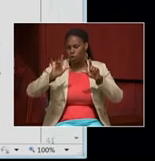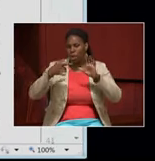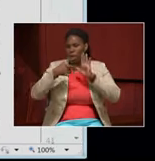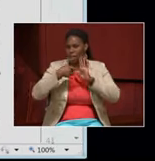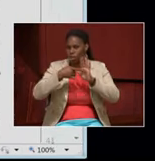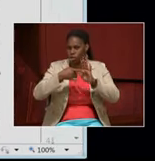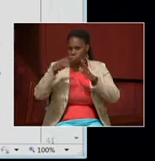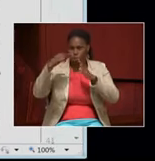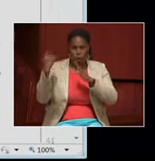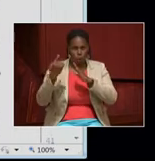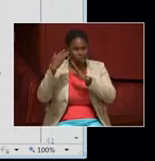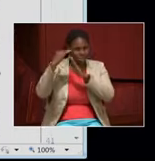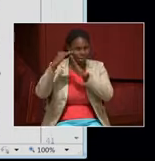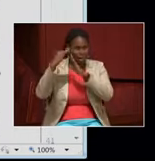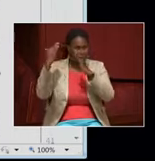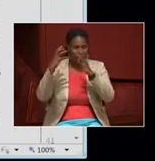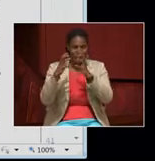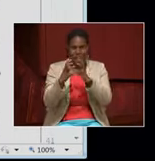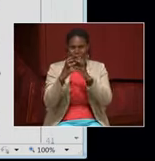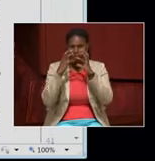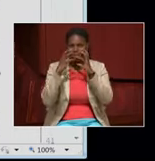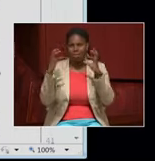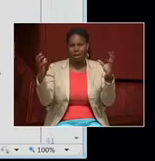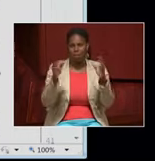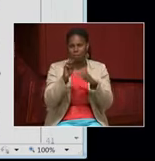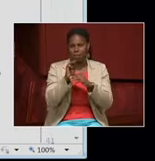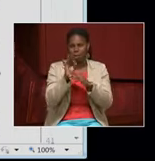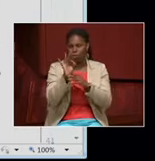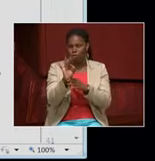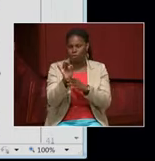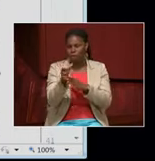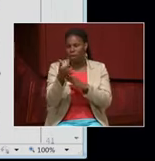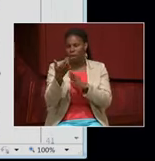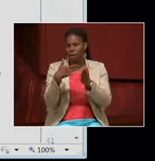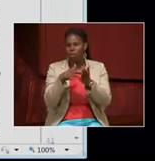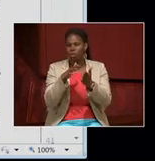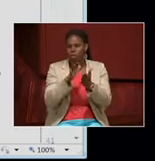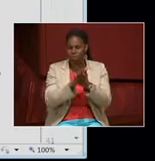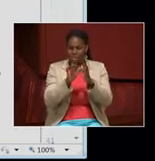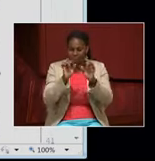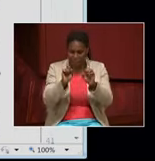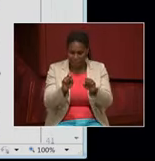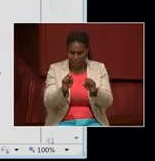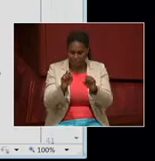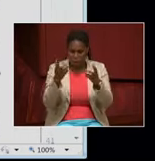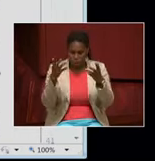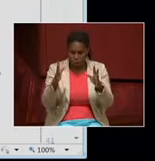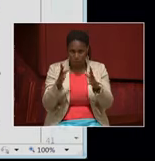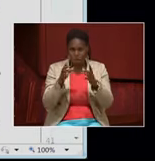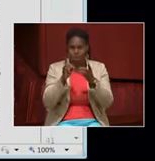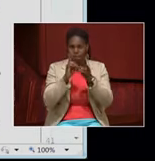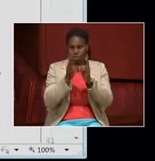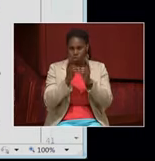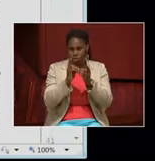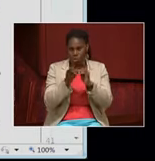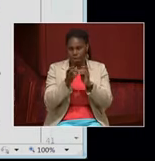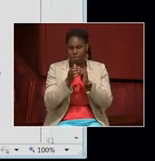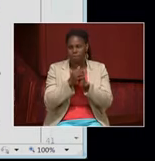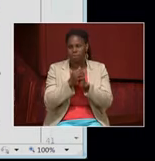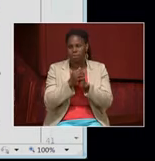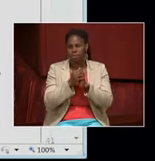top part. Lots of microfilm and other records have been digitized so far. And if you want to